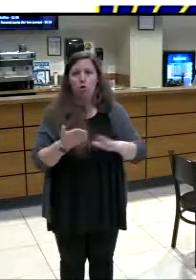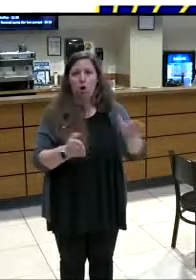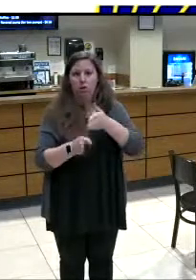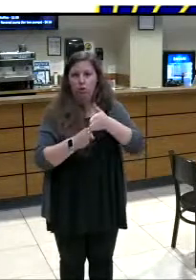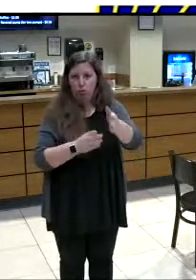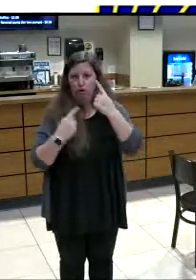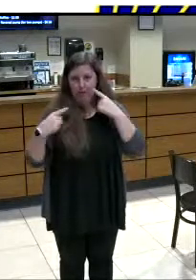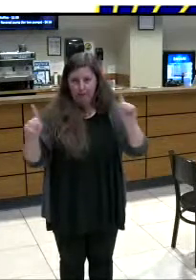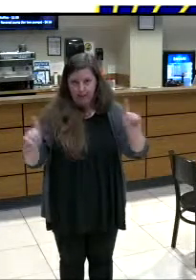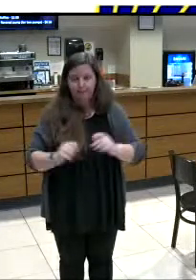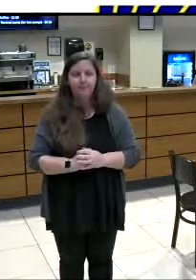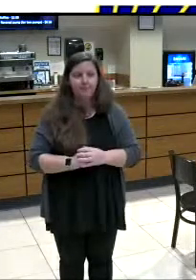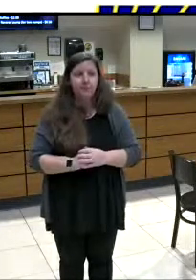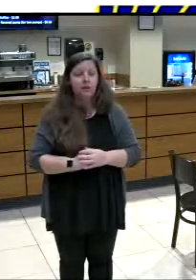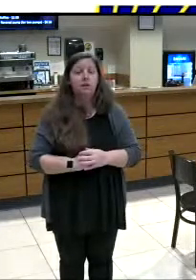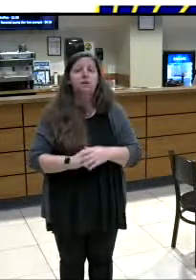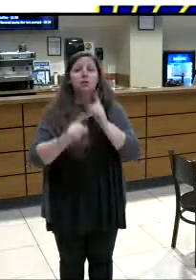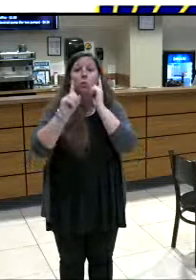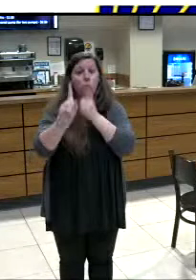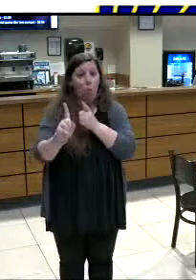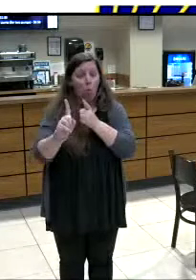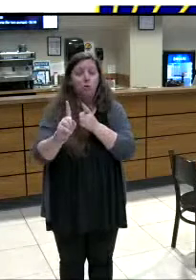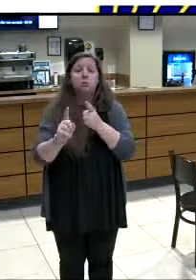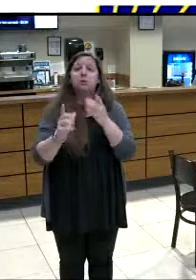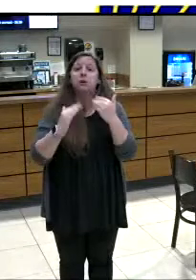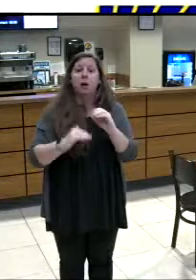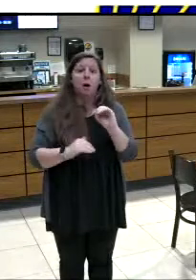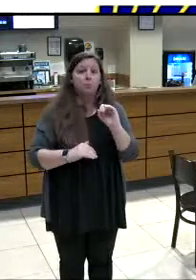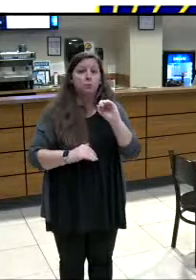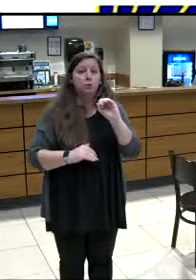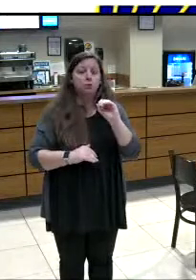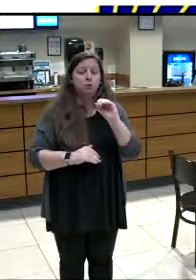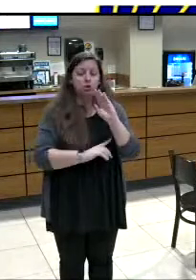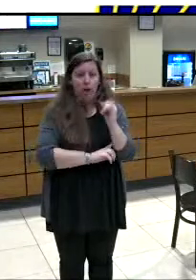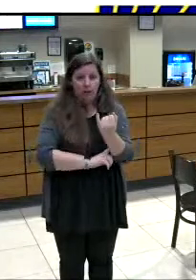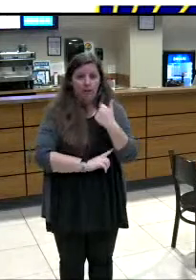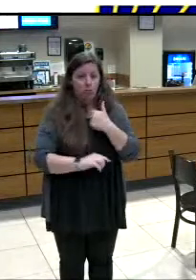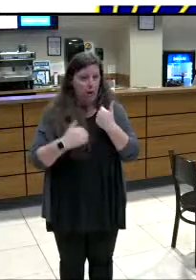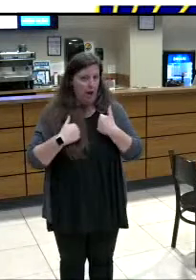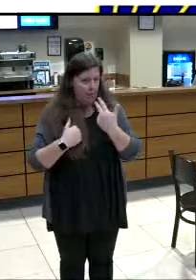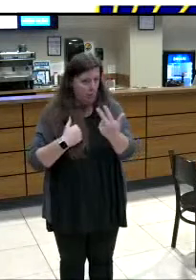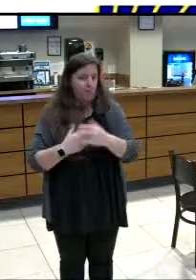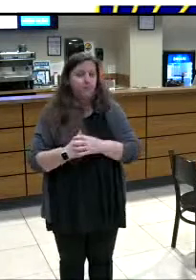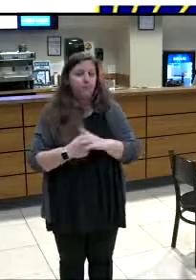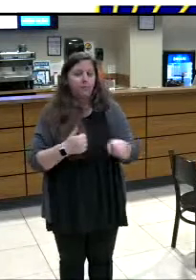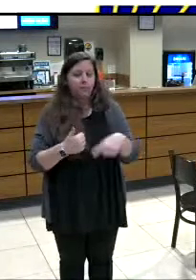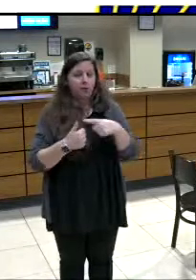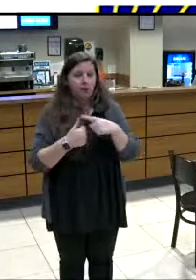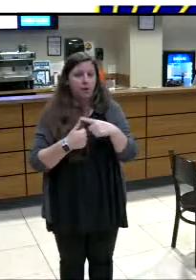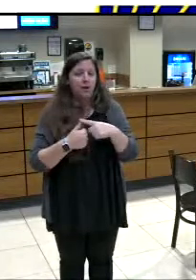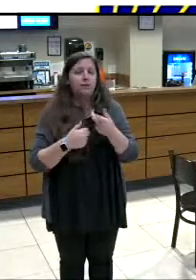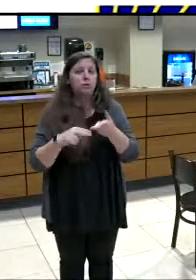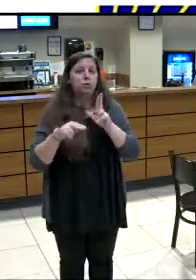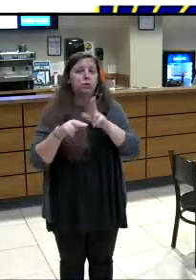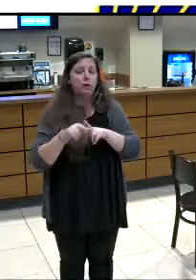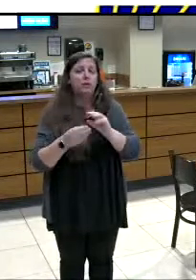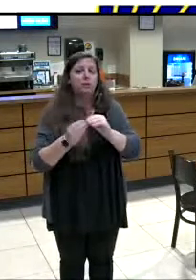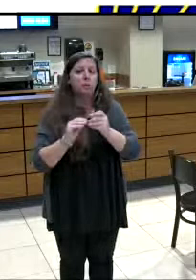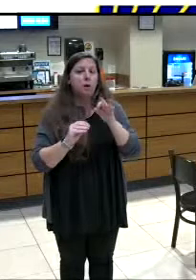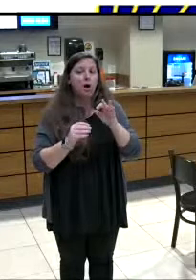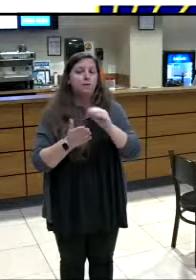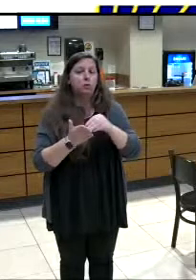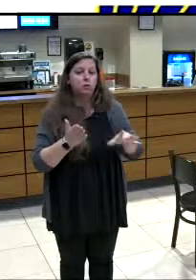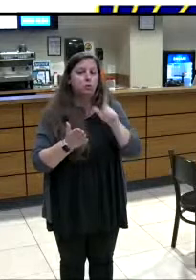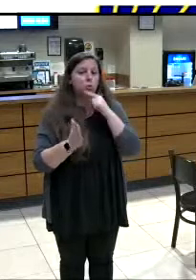So our goals and objectives we have for this priority, we have 3. The first is to increase the number of students who demonstrate progress as measured